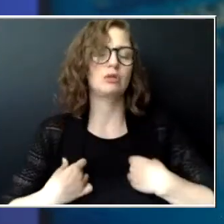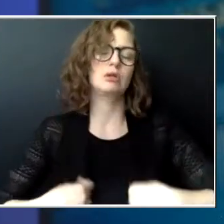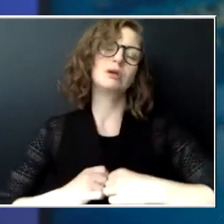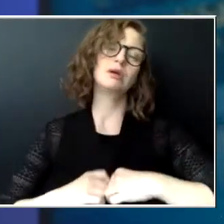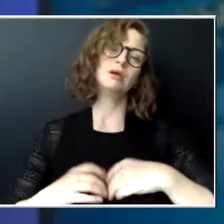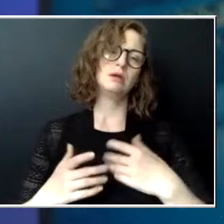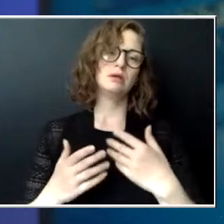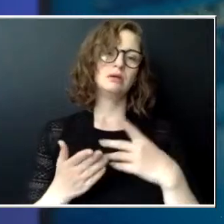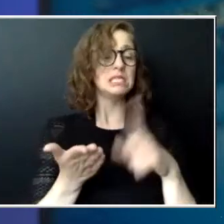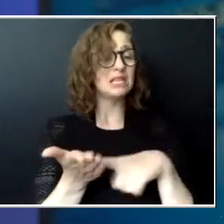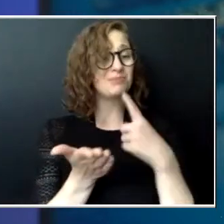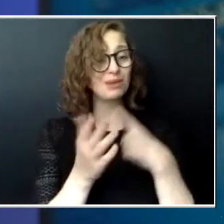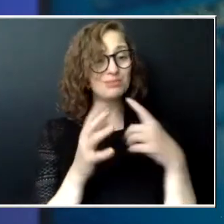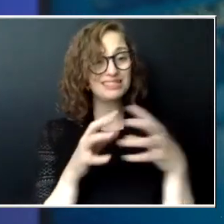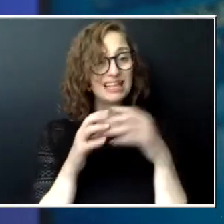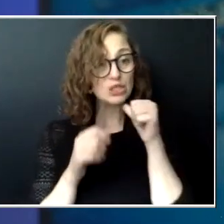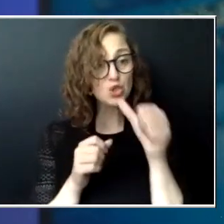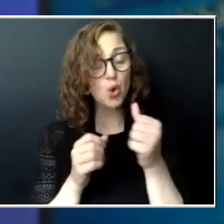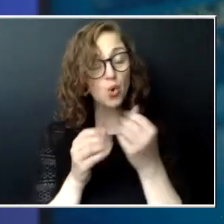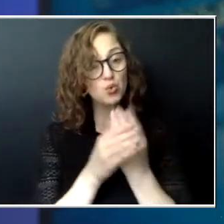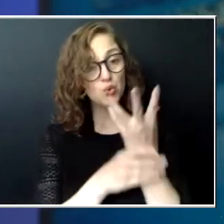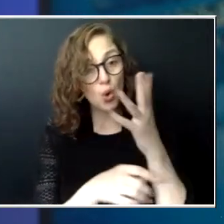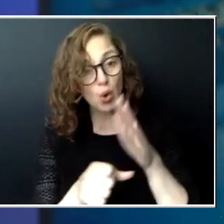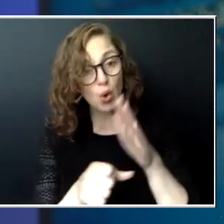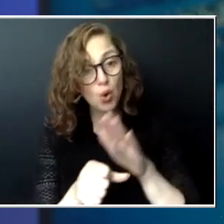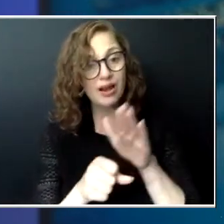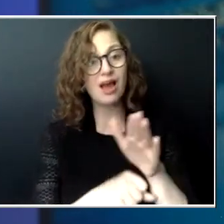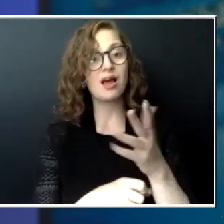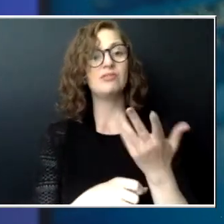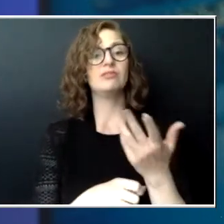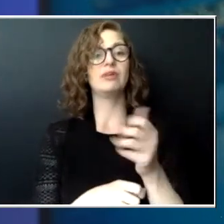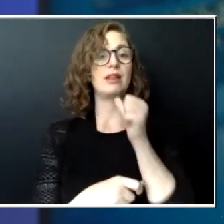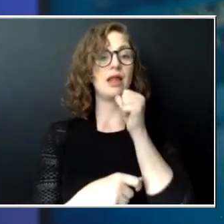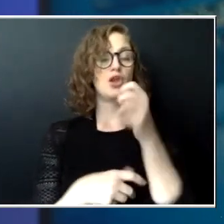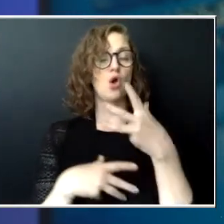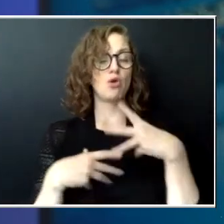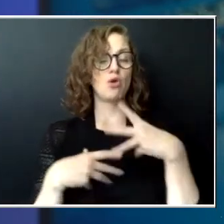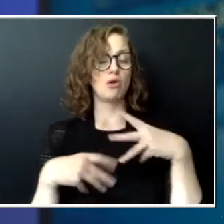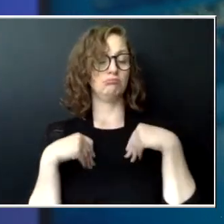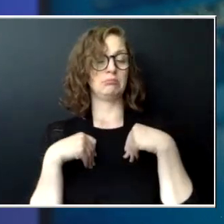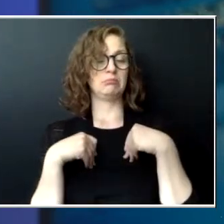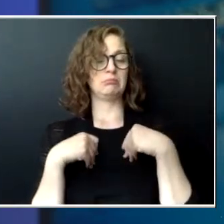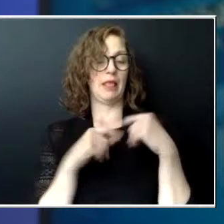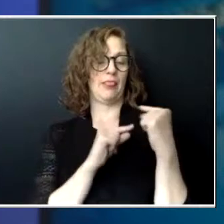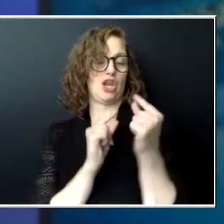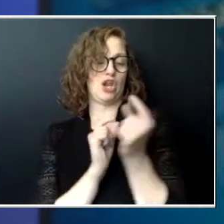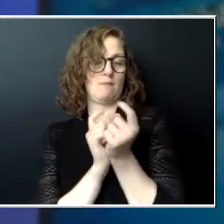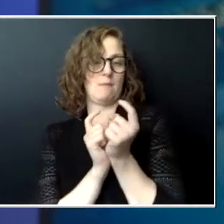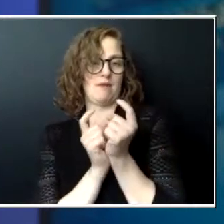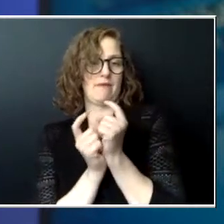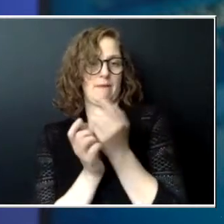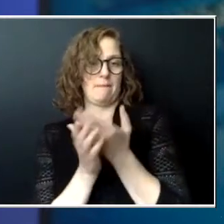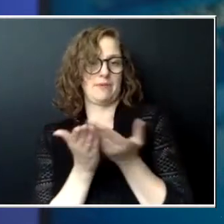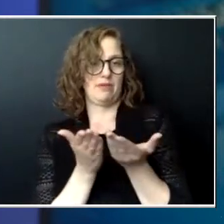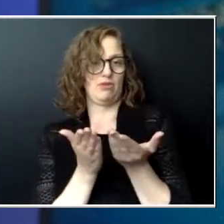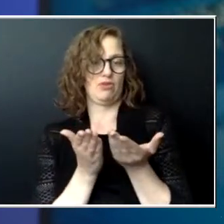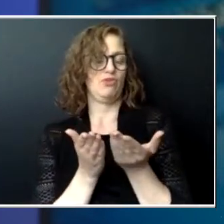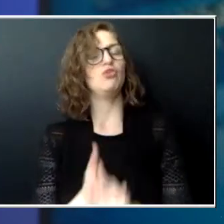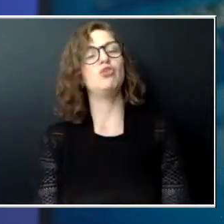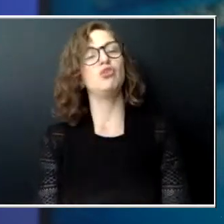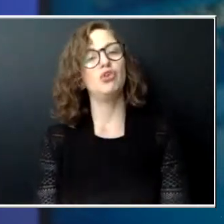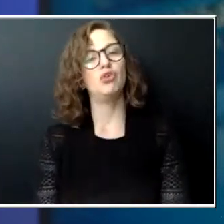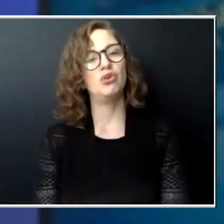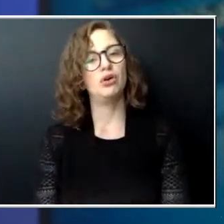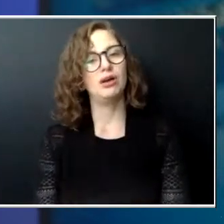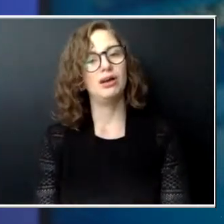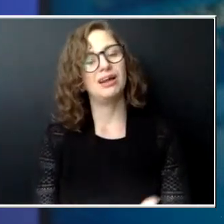just don't take the genetically modified material, because it's sent through like a virus, a